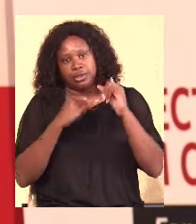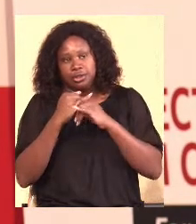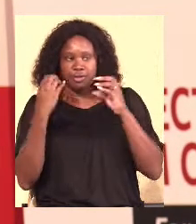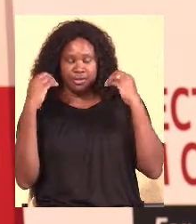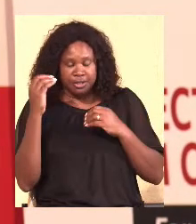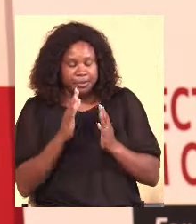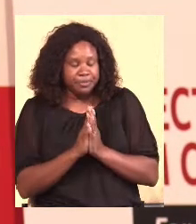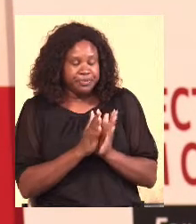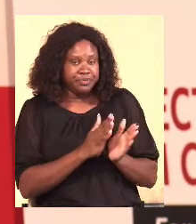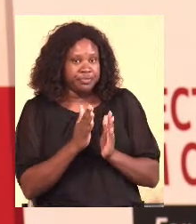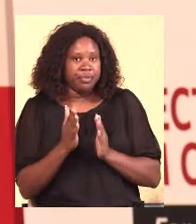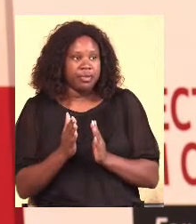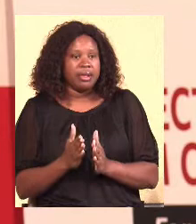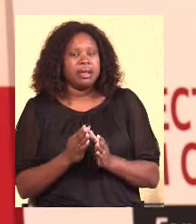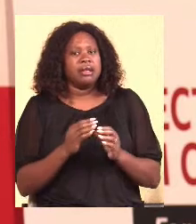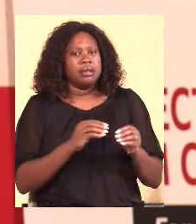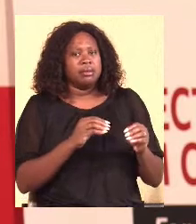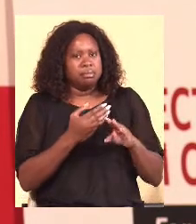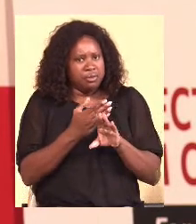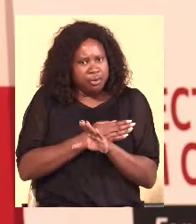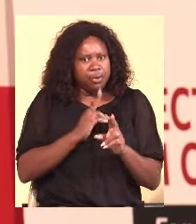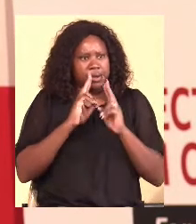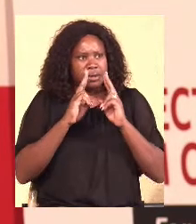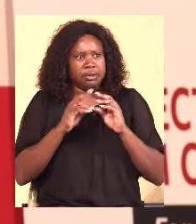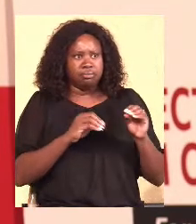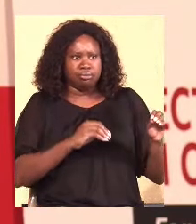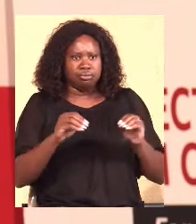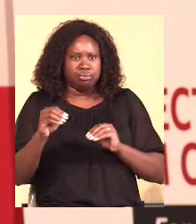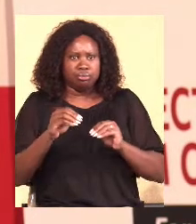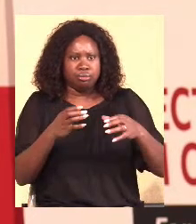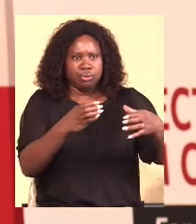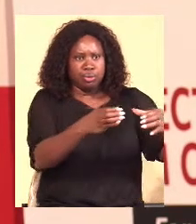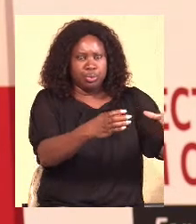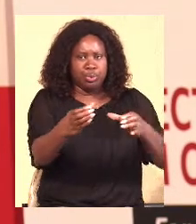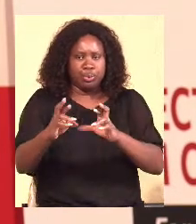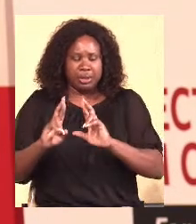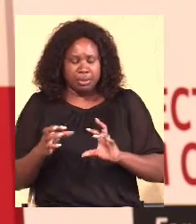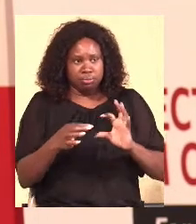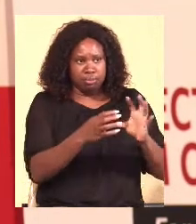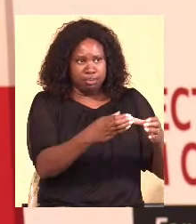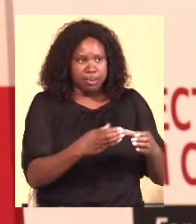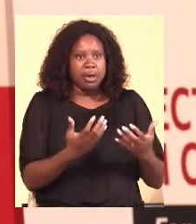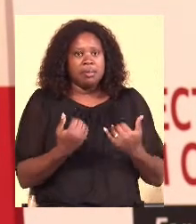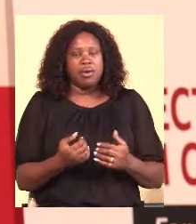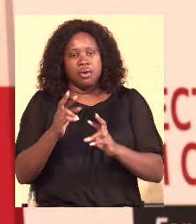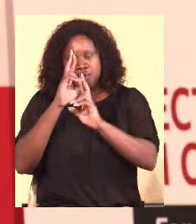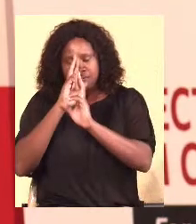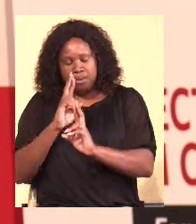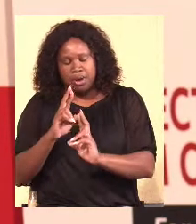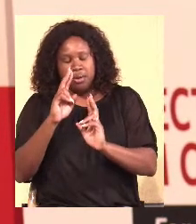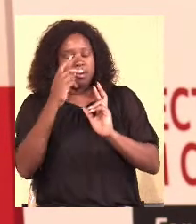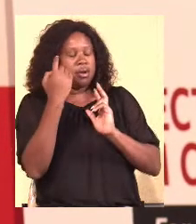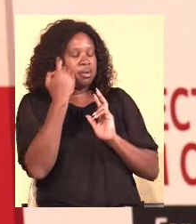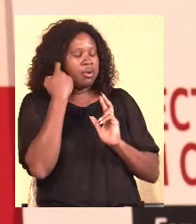movement restrictions as well as zoning and immigration matters. We therefore now have Honorable Pea Mushelenga, who is the